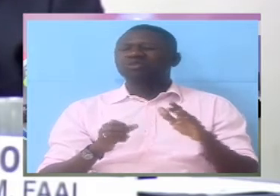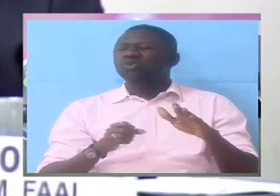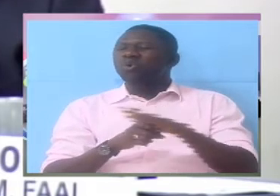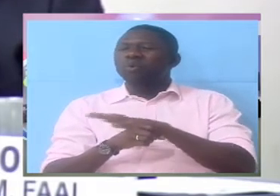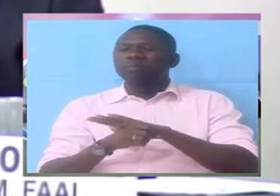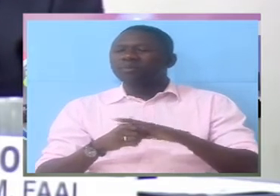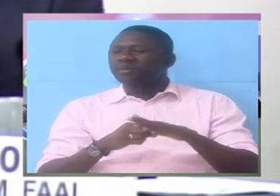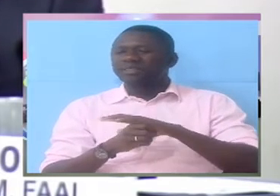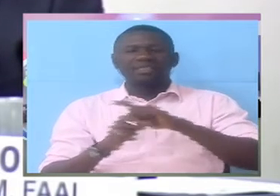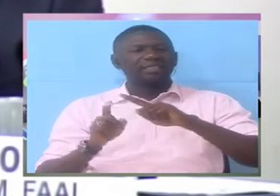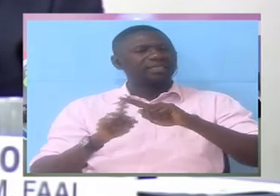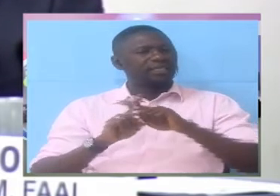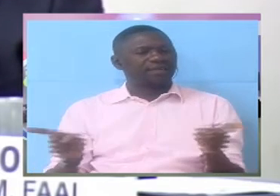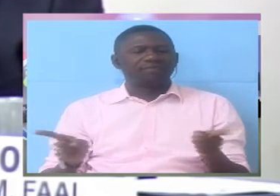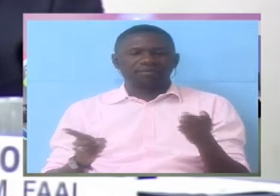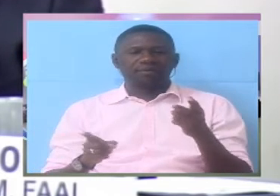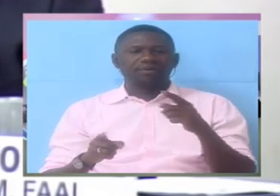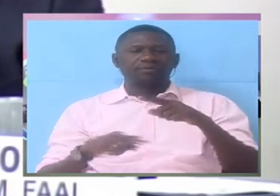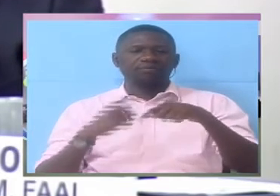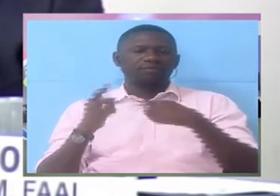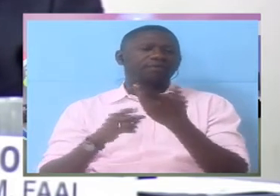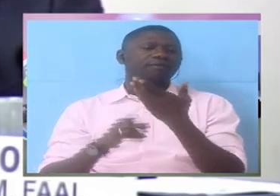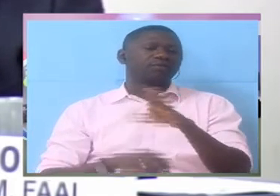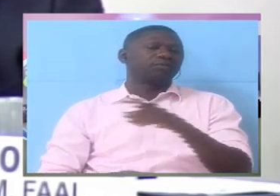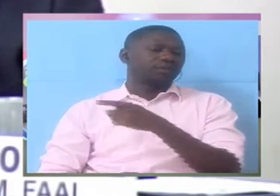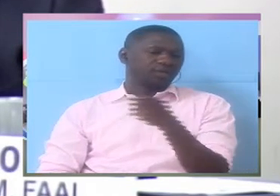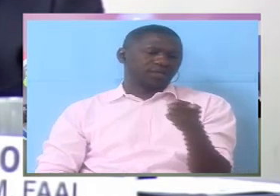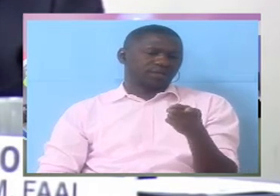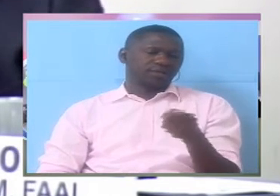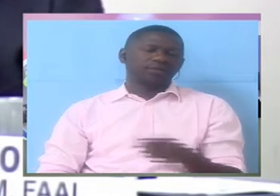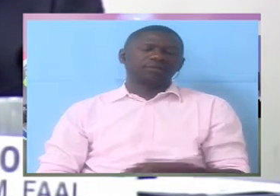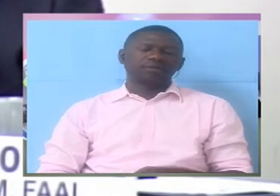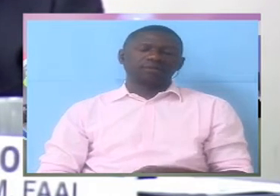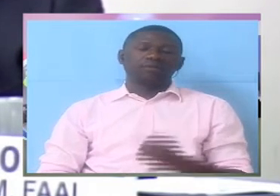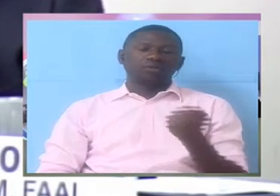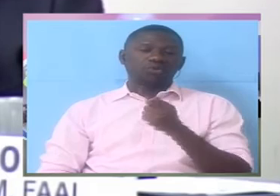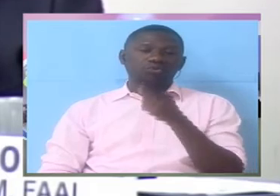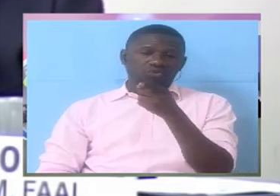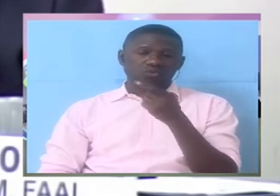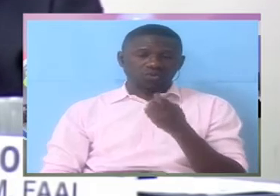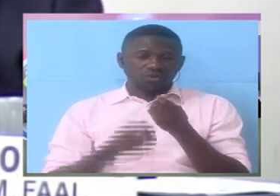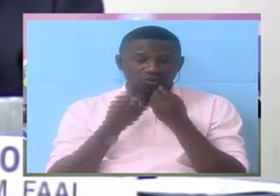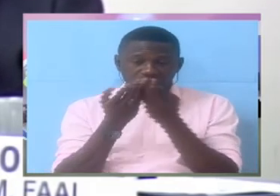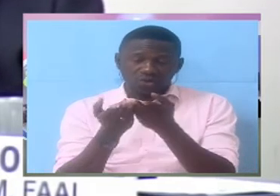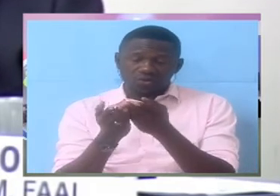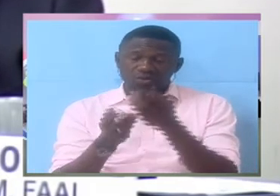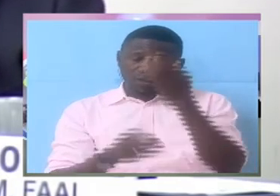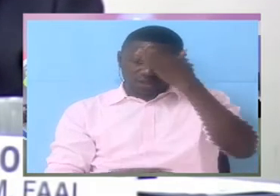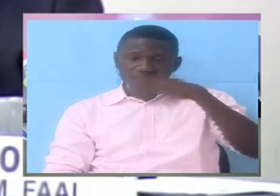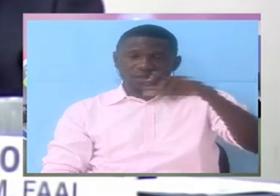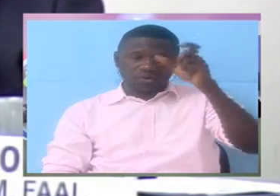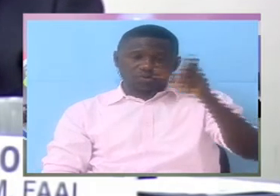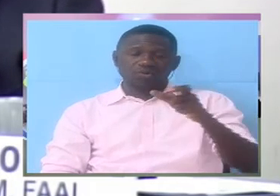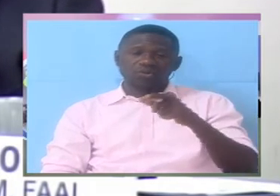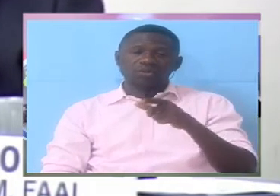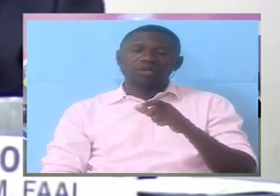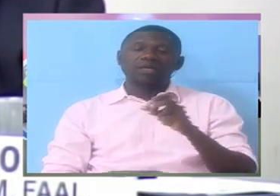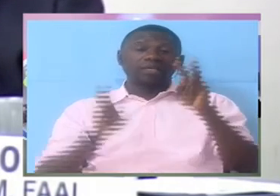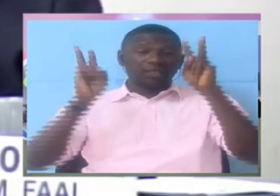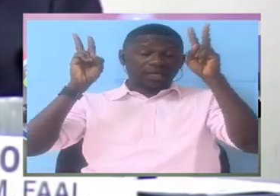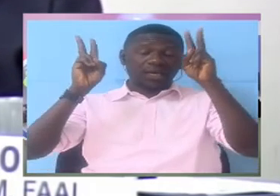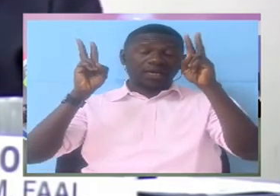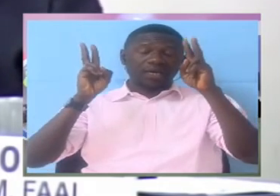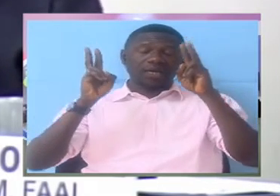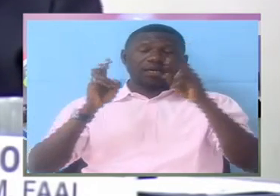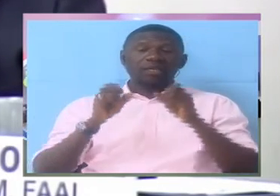that. You told the commission that Yaya Jammeh ordered or directed this man's torture.